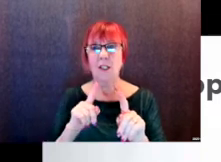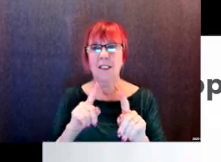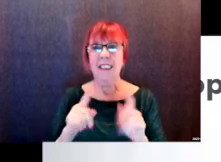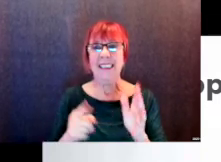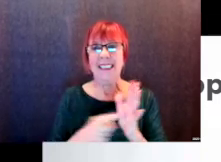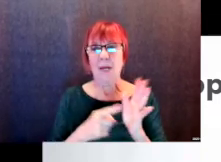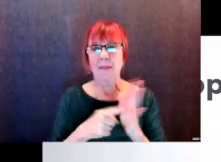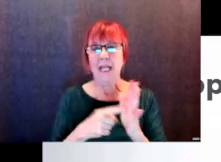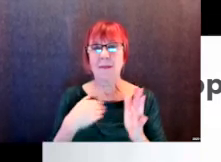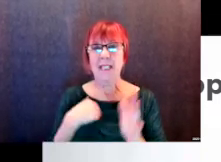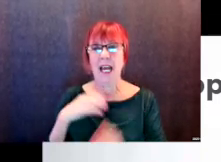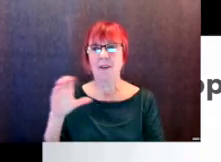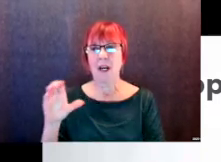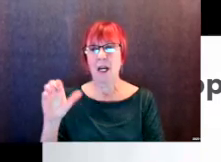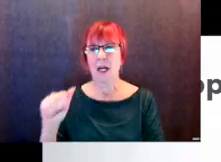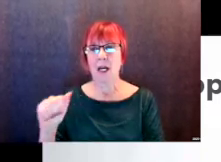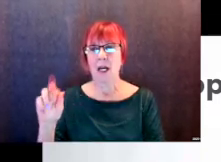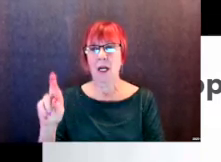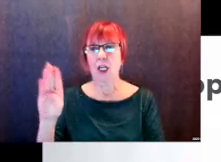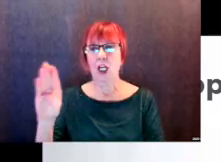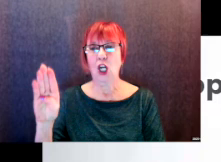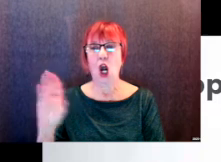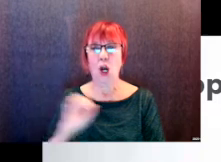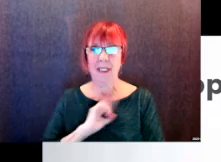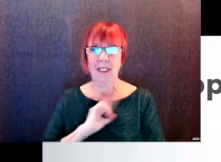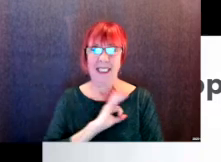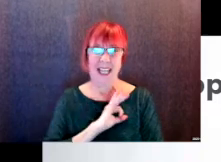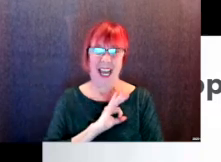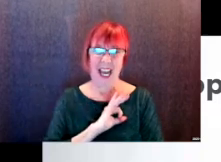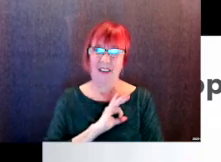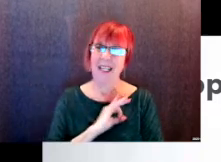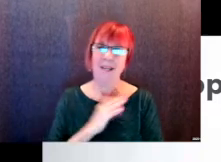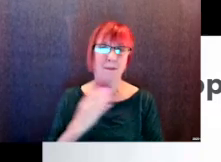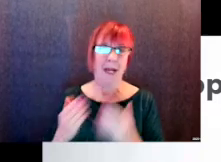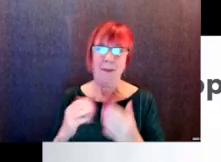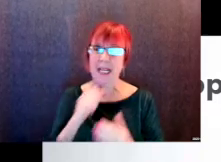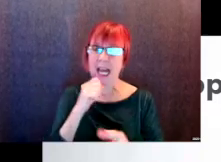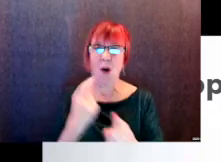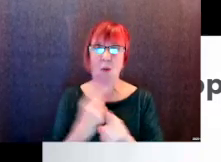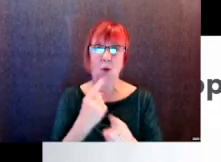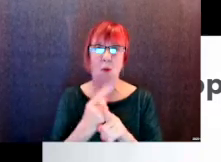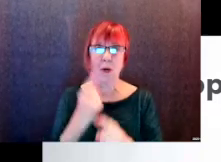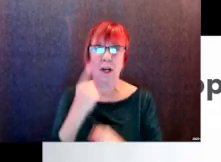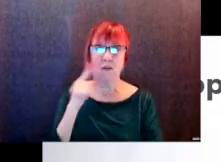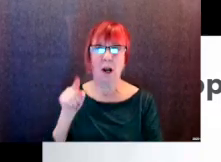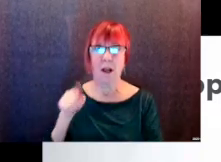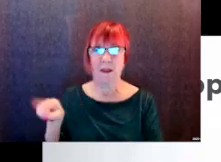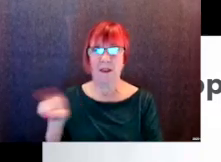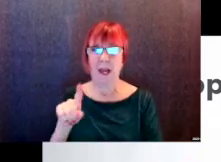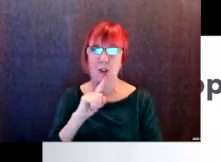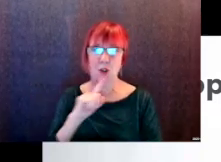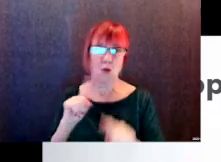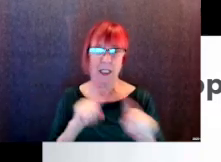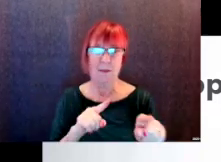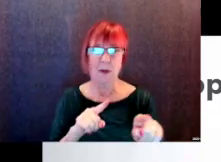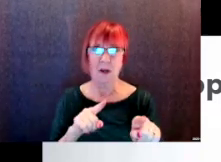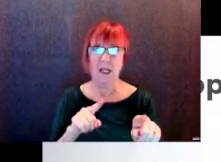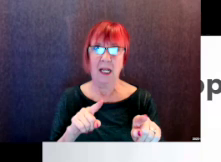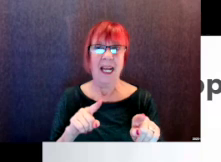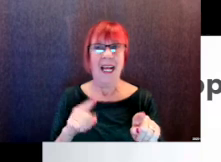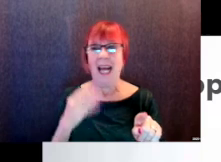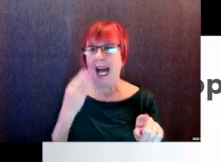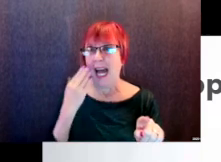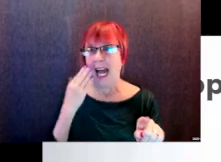indifferent whether we add it or not, or other, if that seems more appropriate to you.